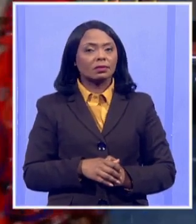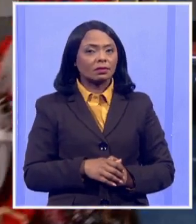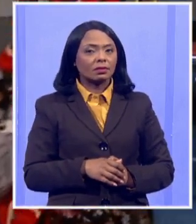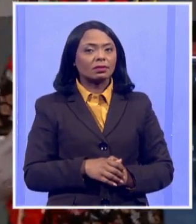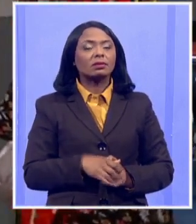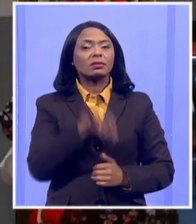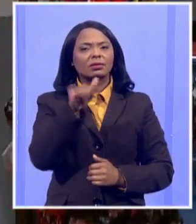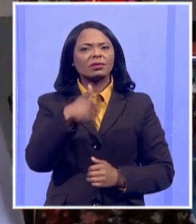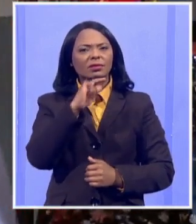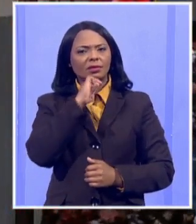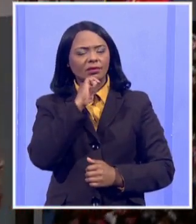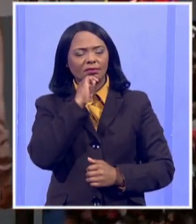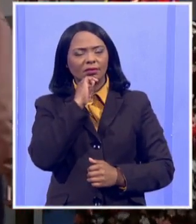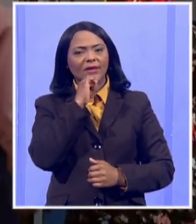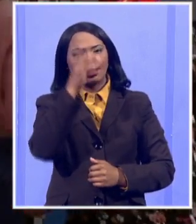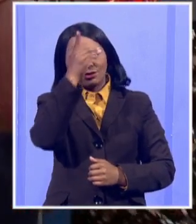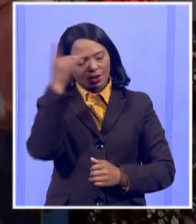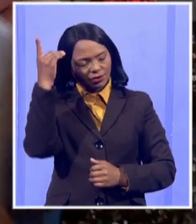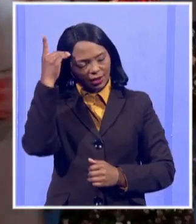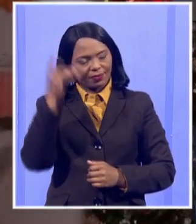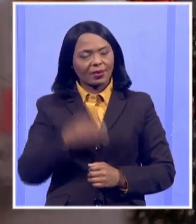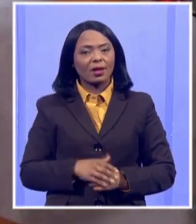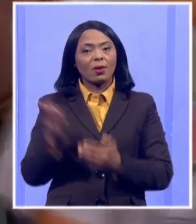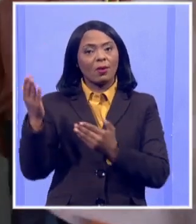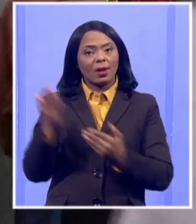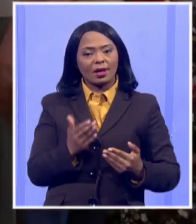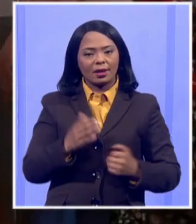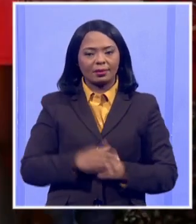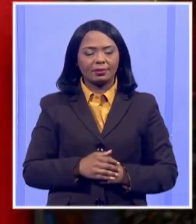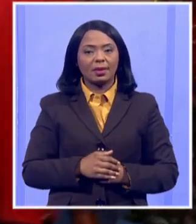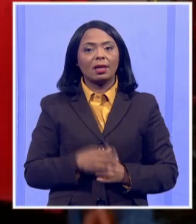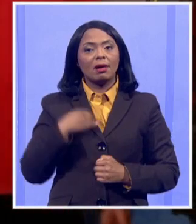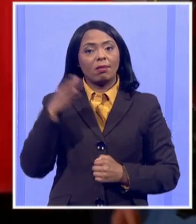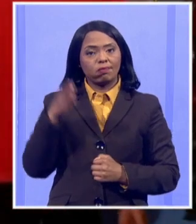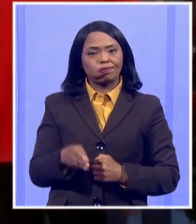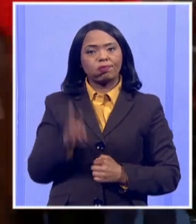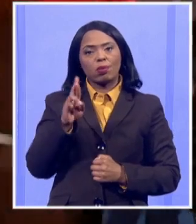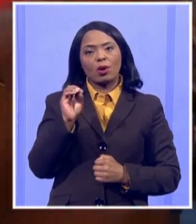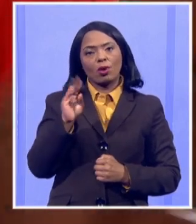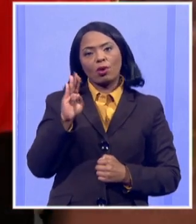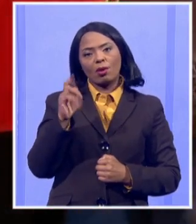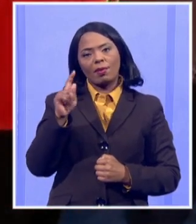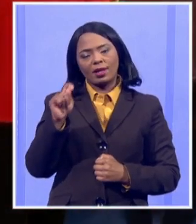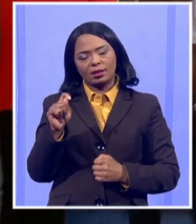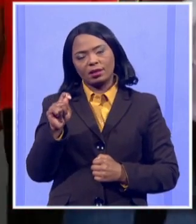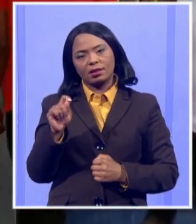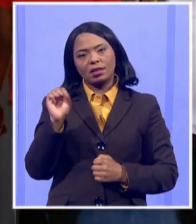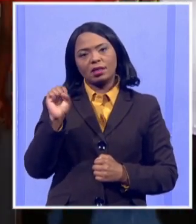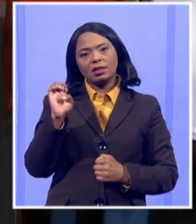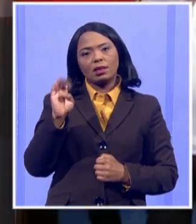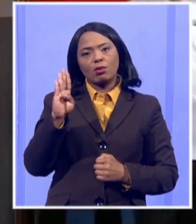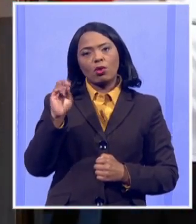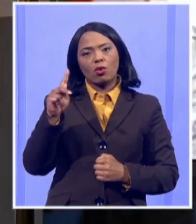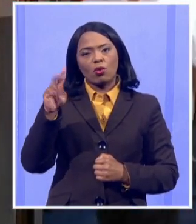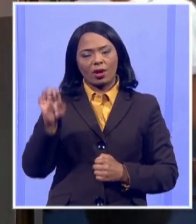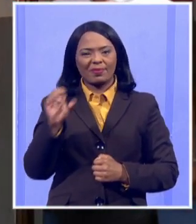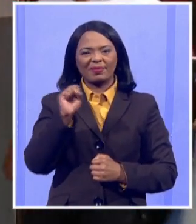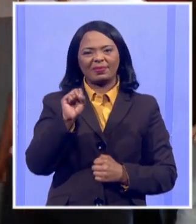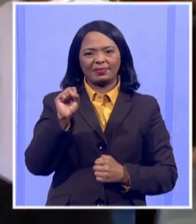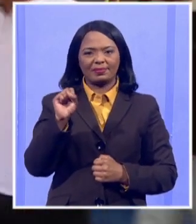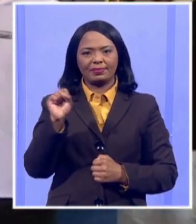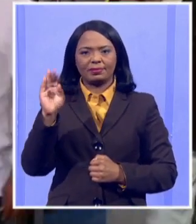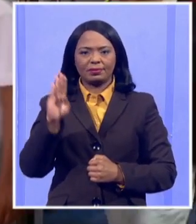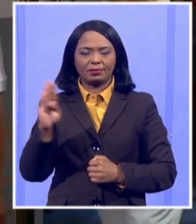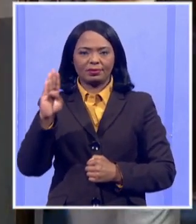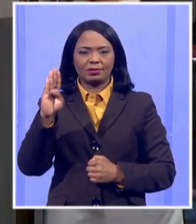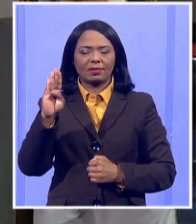Hi, good morning, Desiree, and welcome. We're actually at the Robert Sobukwe Hospital here in Kimberley. That's, of course, the only